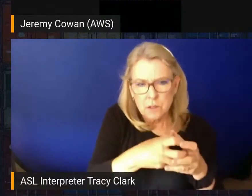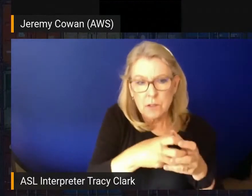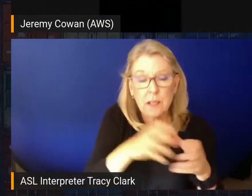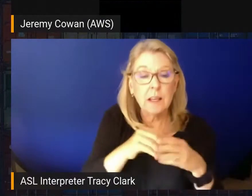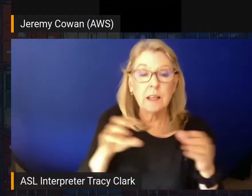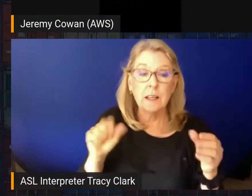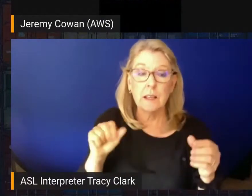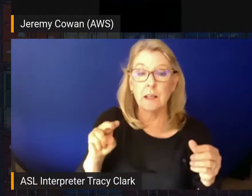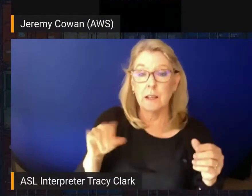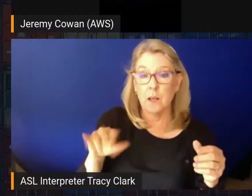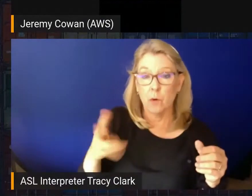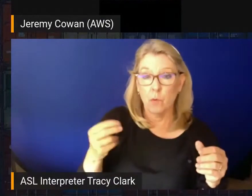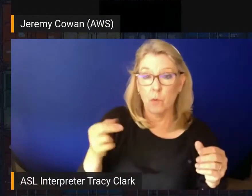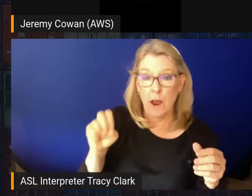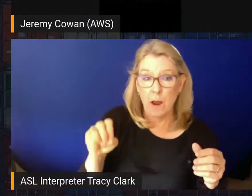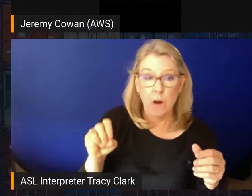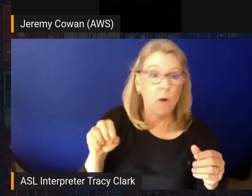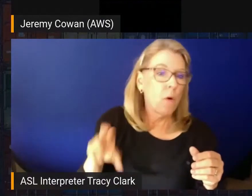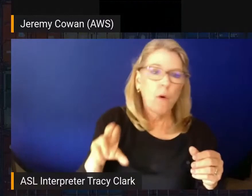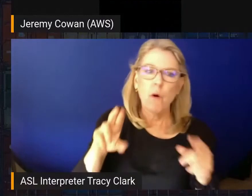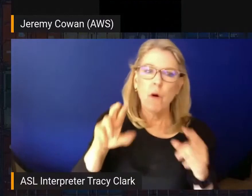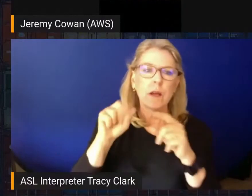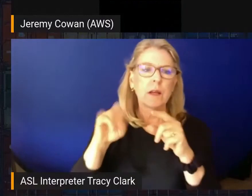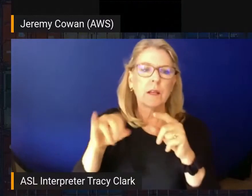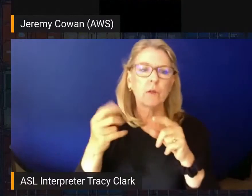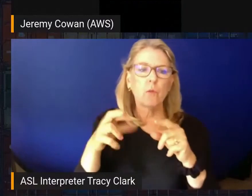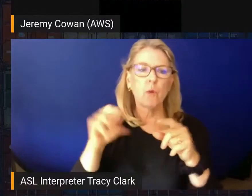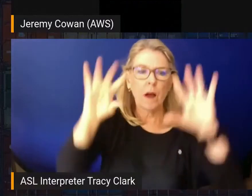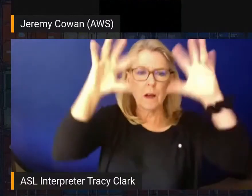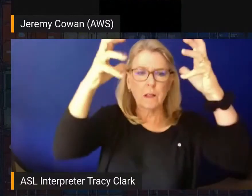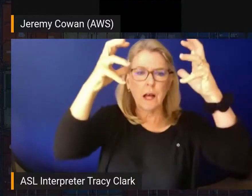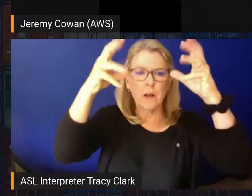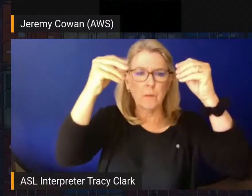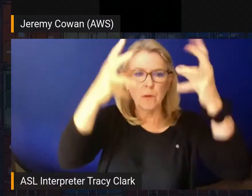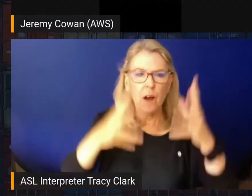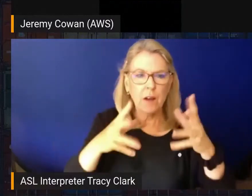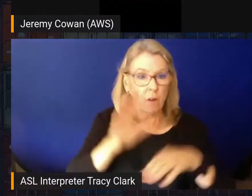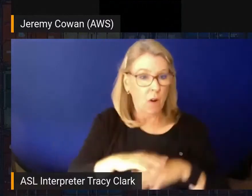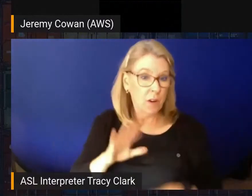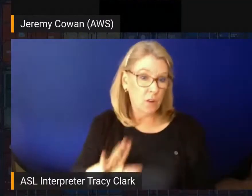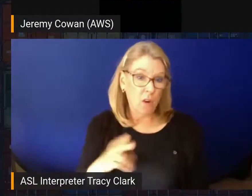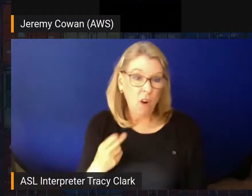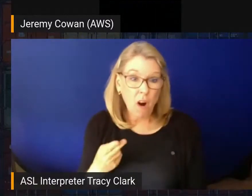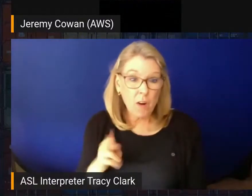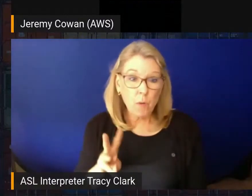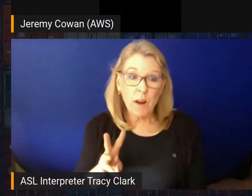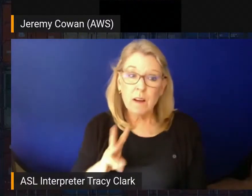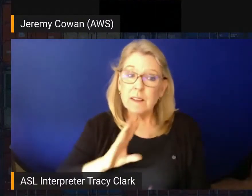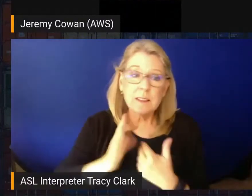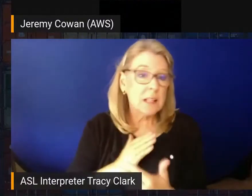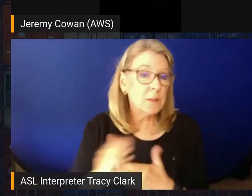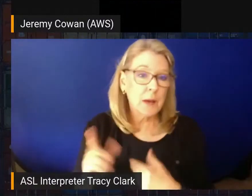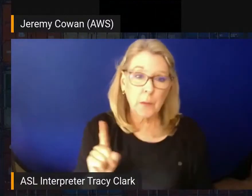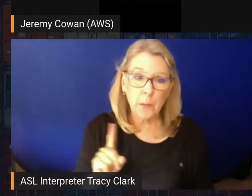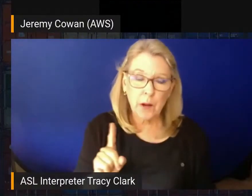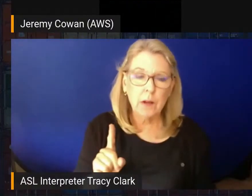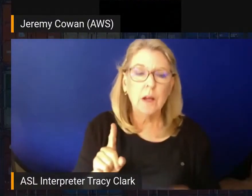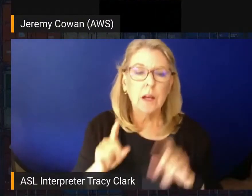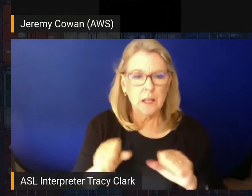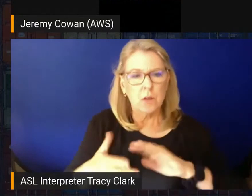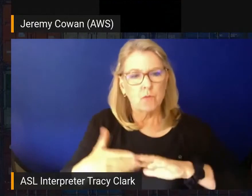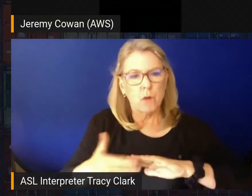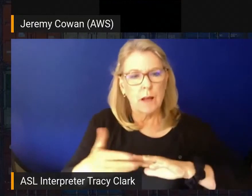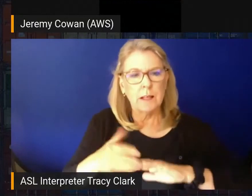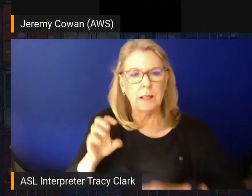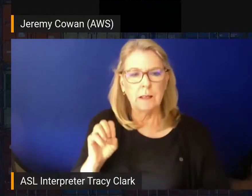your cluster that you manage on your own hardware. It doesn't matter where. You can run the EKS